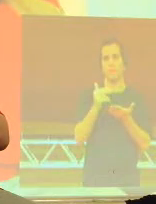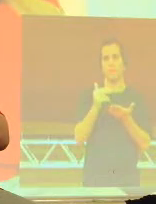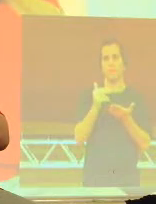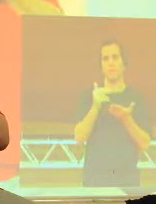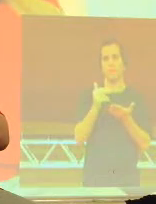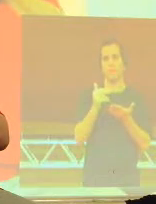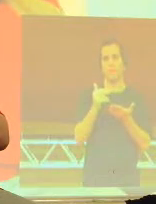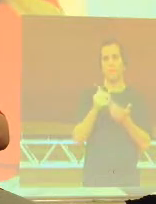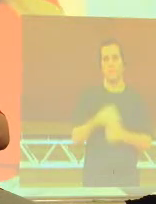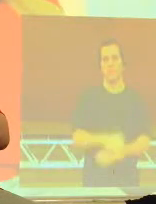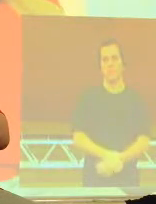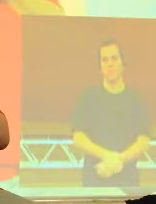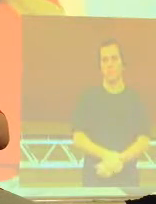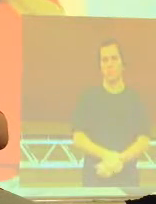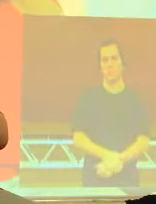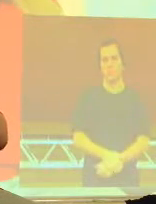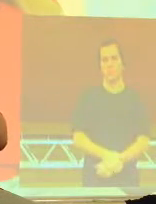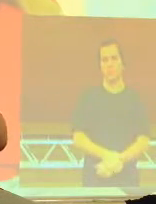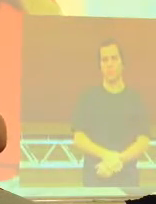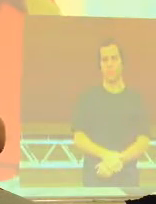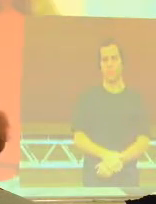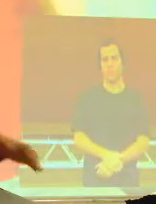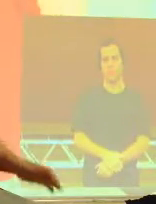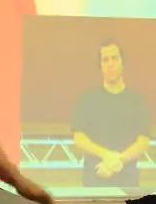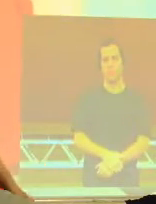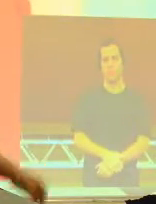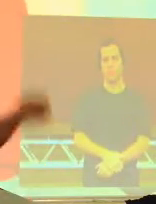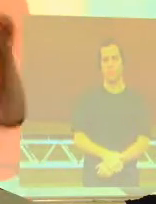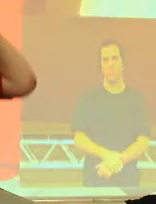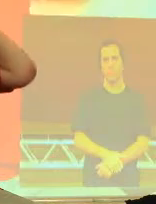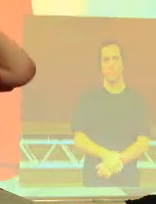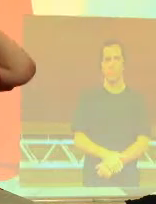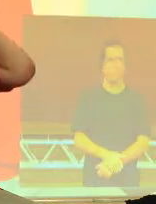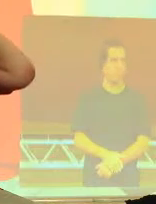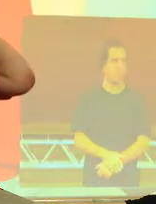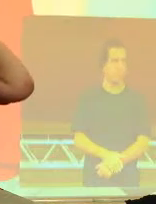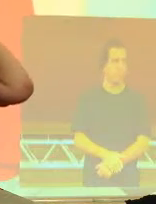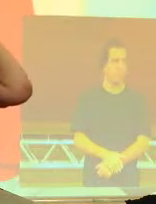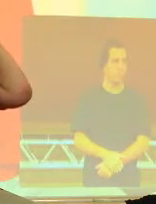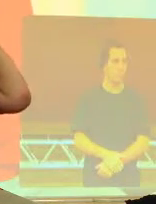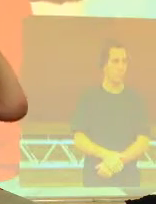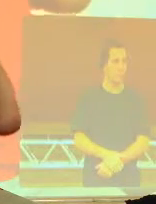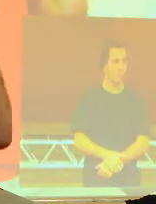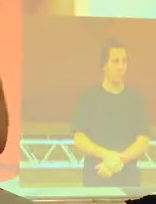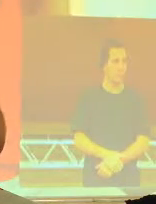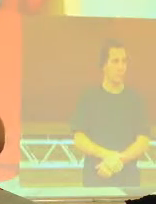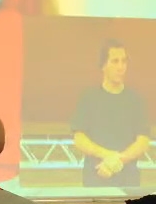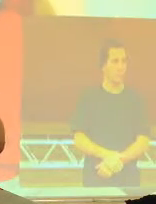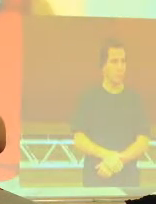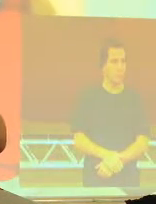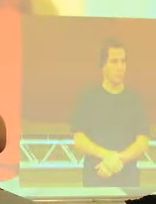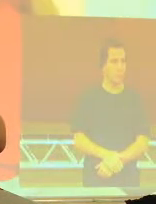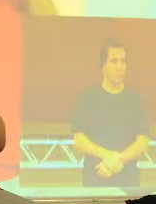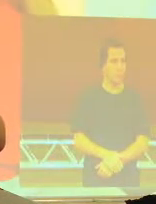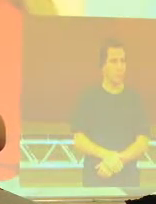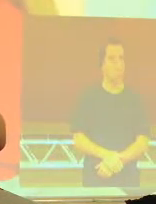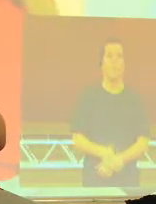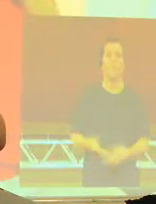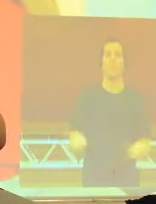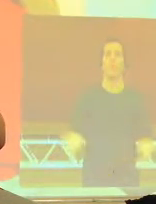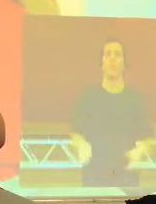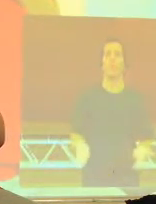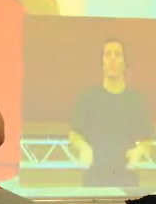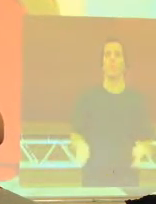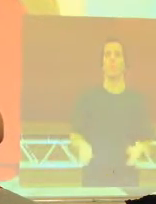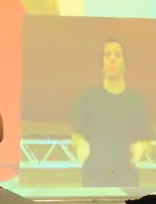job? Not a single product producer machine uses free source for 3D projecting, printing, or creation softwares.